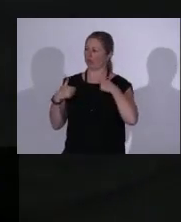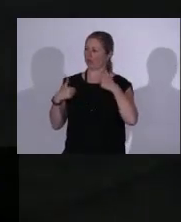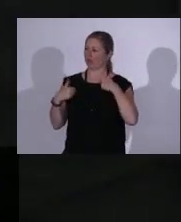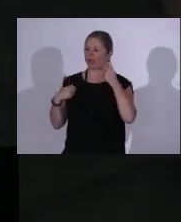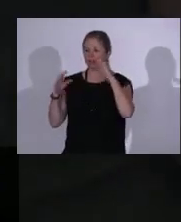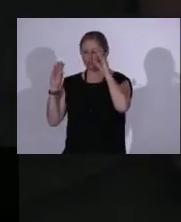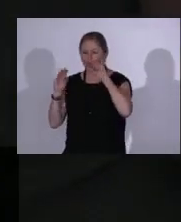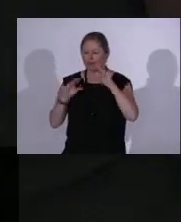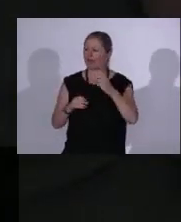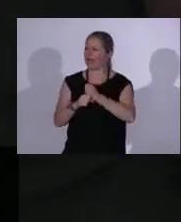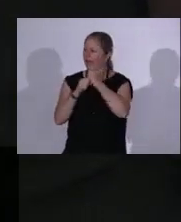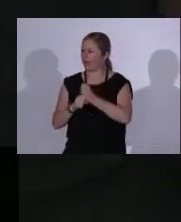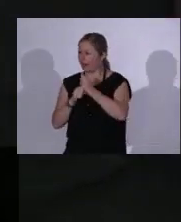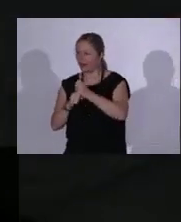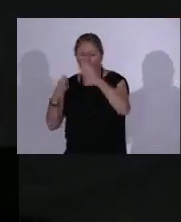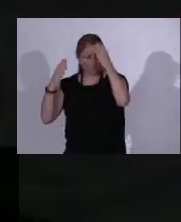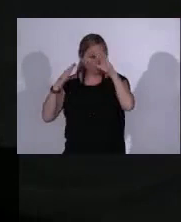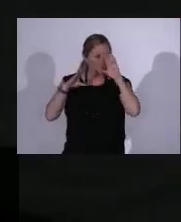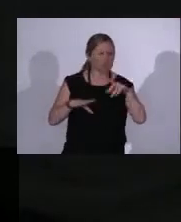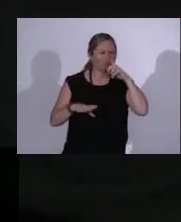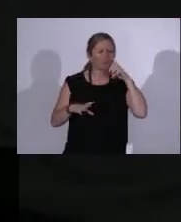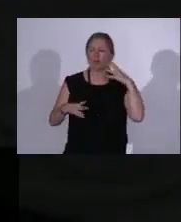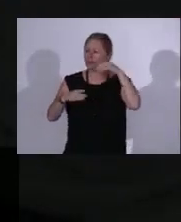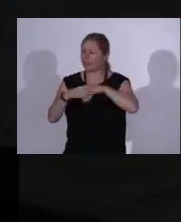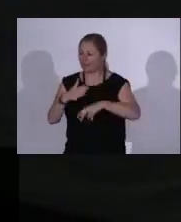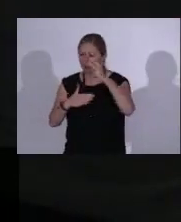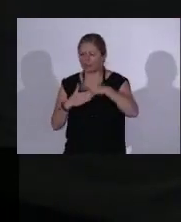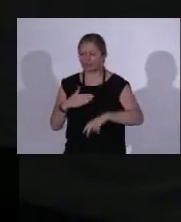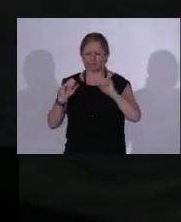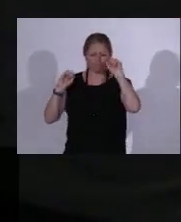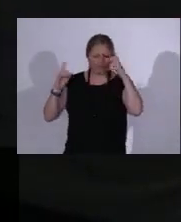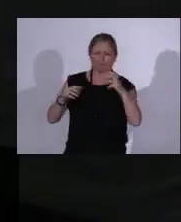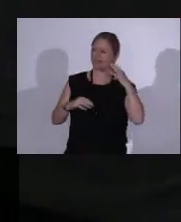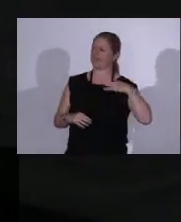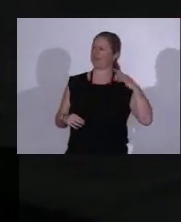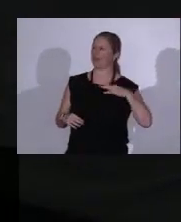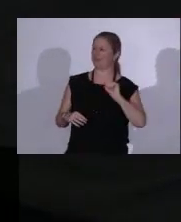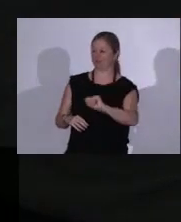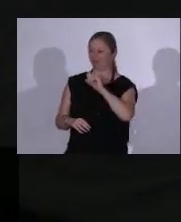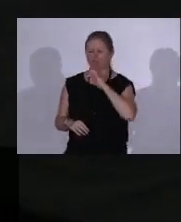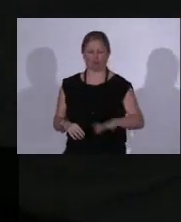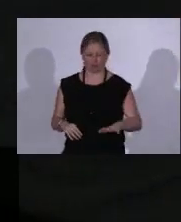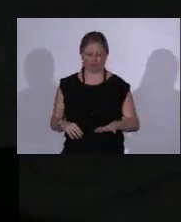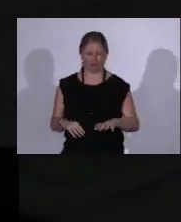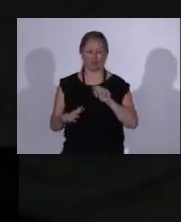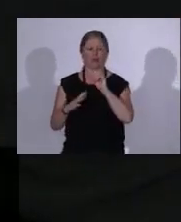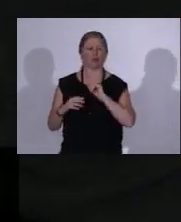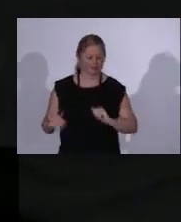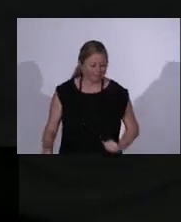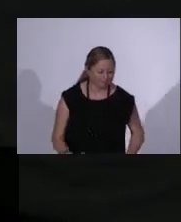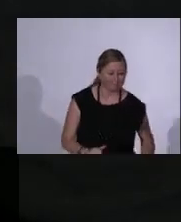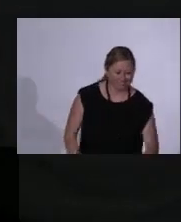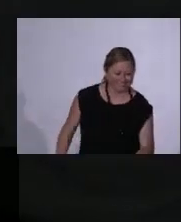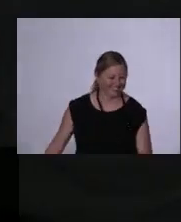our coaches and the people attending the program to help them understand the benefits to their children. Project sustainability, as I